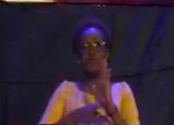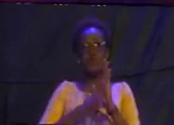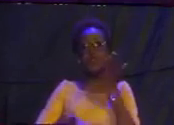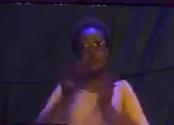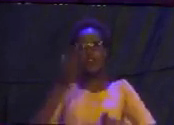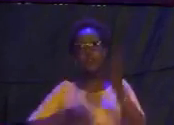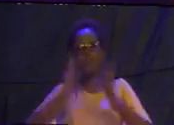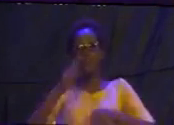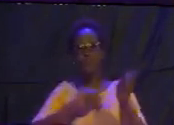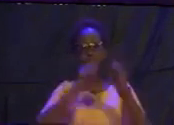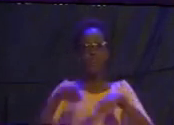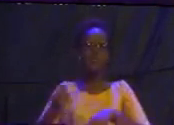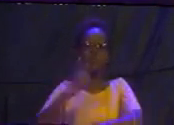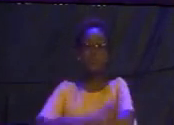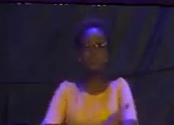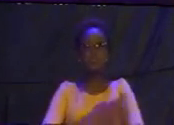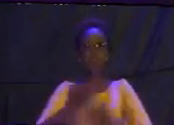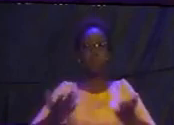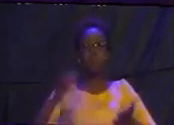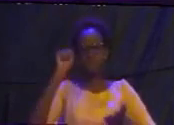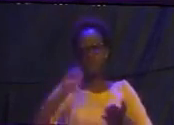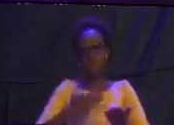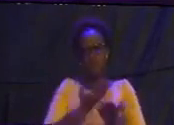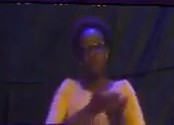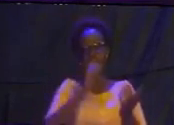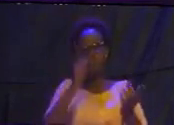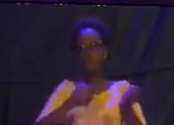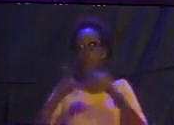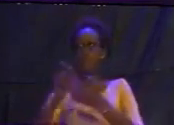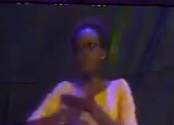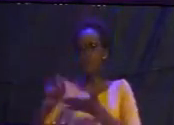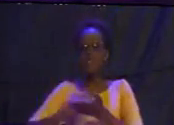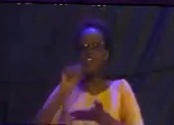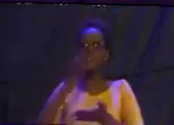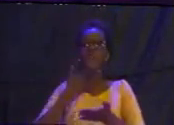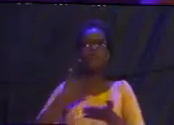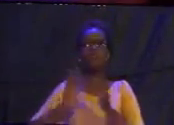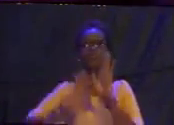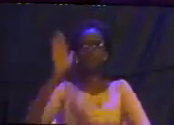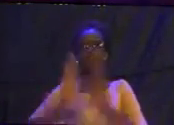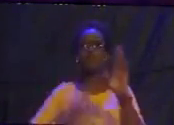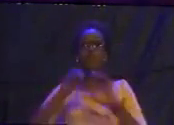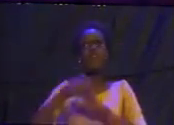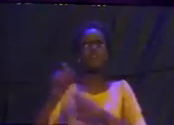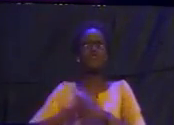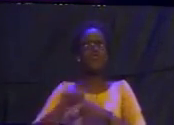register, and that those who arrived today, we're asking that you can go in that room and